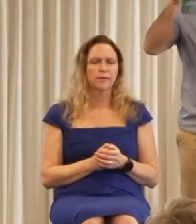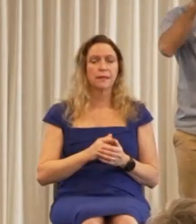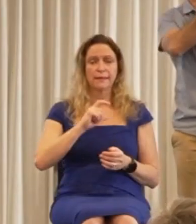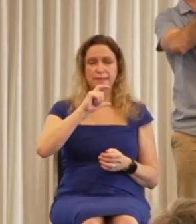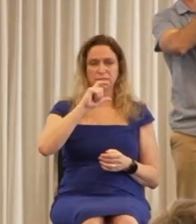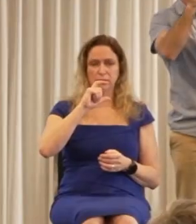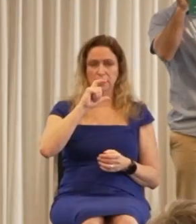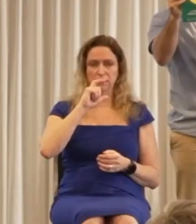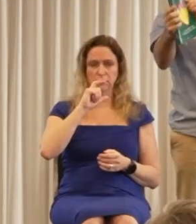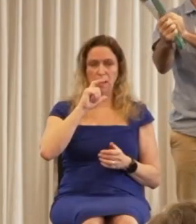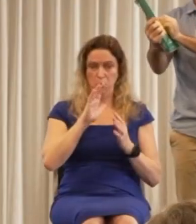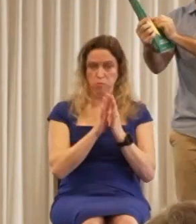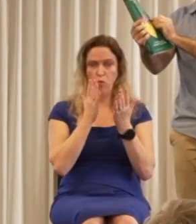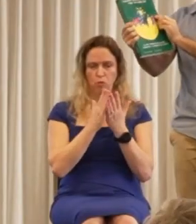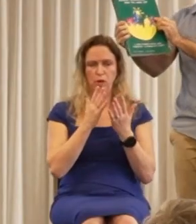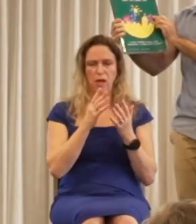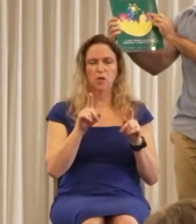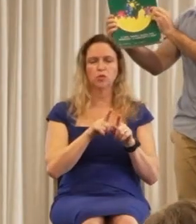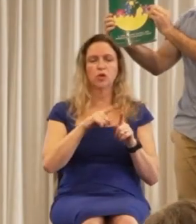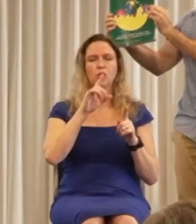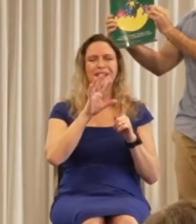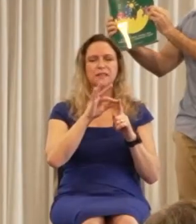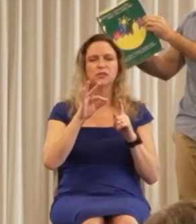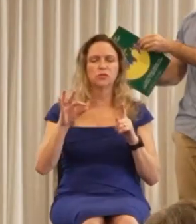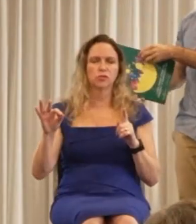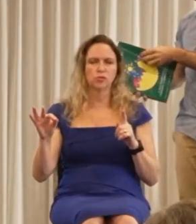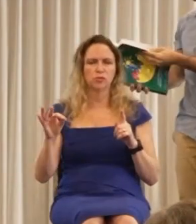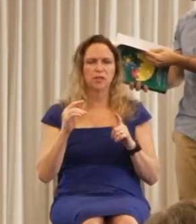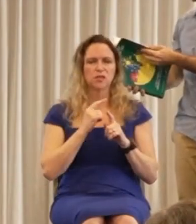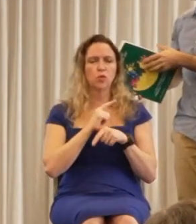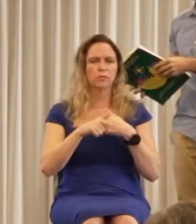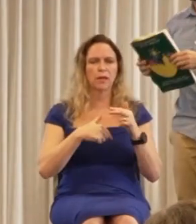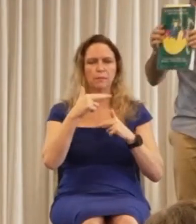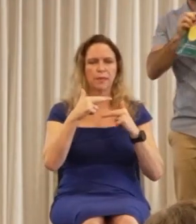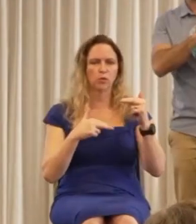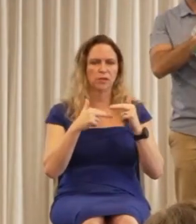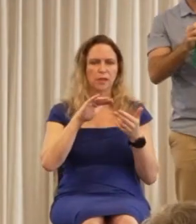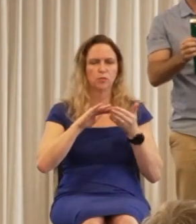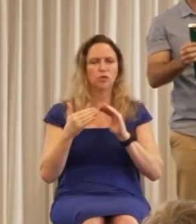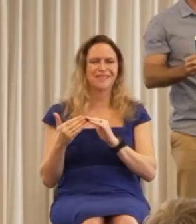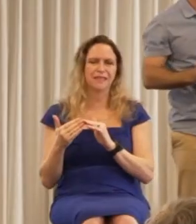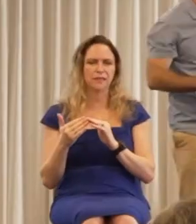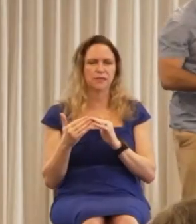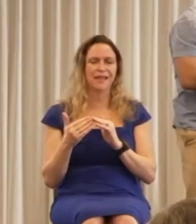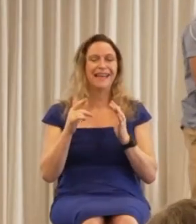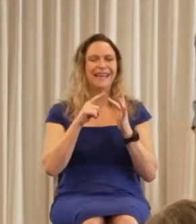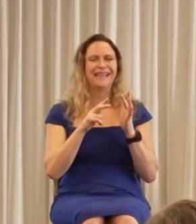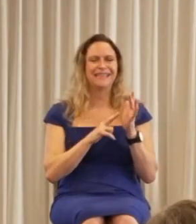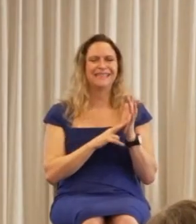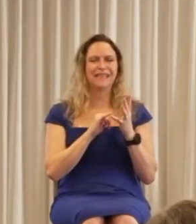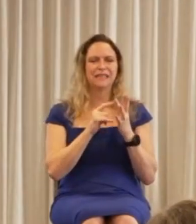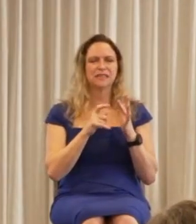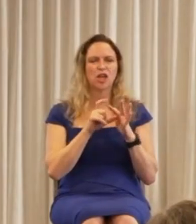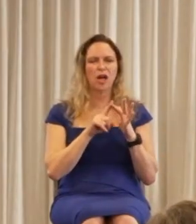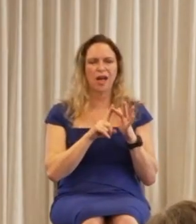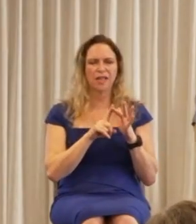is digital as well, called Building Communities from the Inside Out. It's kind of more of a uni type book,